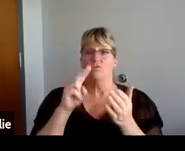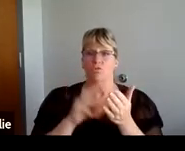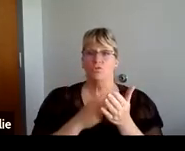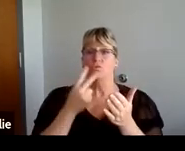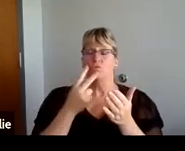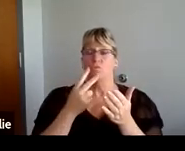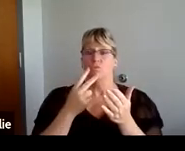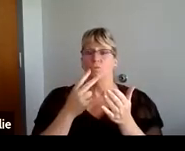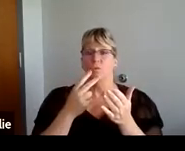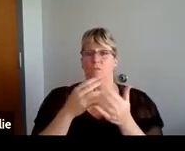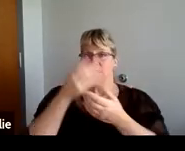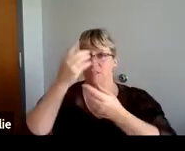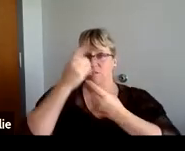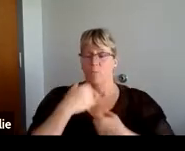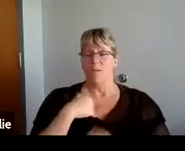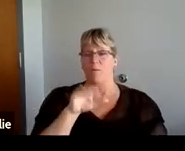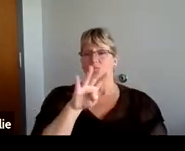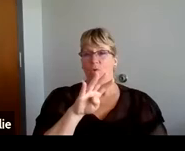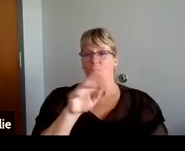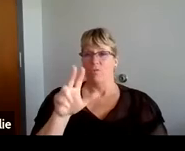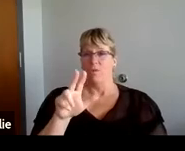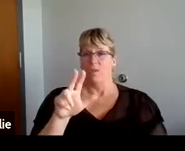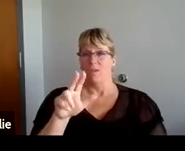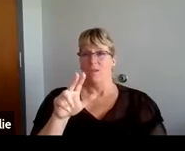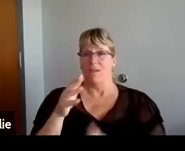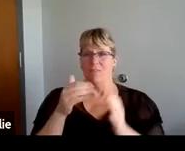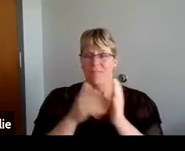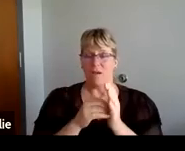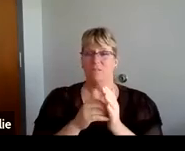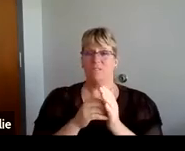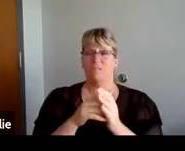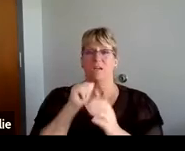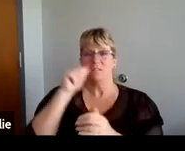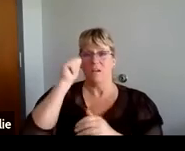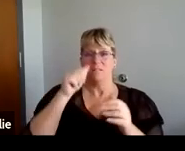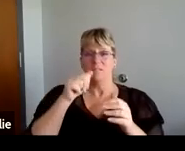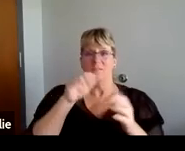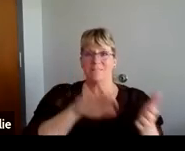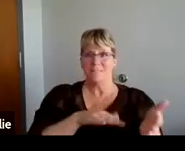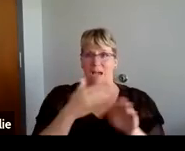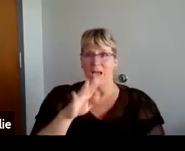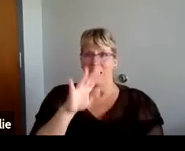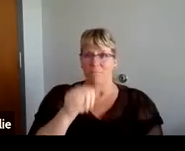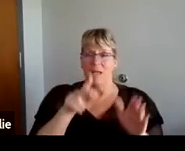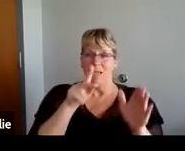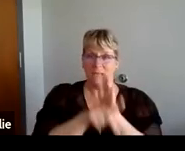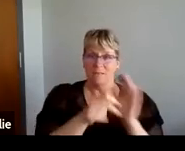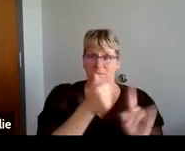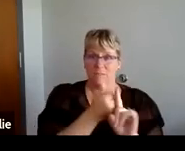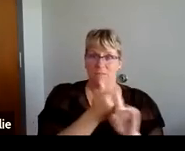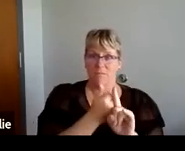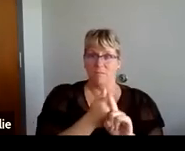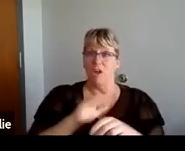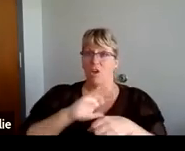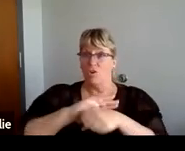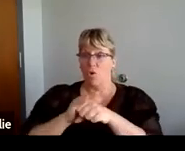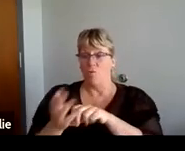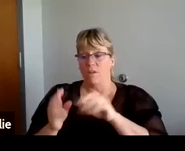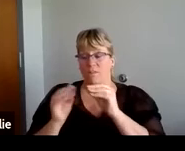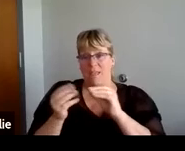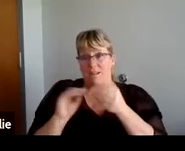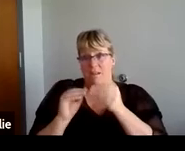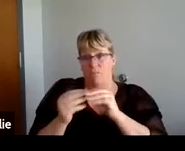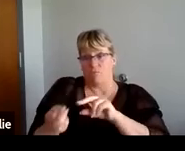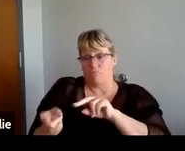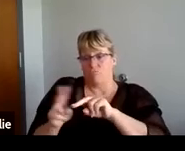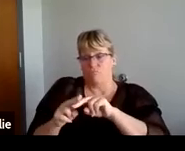about 43,000 adults dying by suicide. Now, again, since COVID, that number's risen about 30% in the